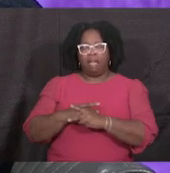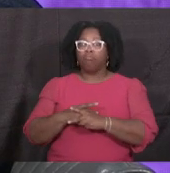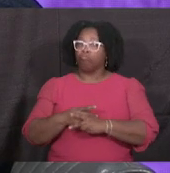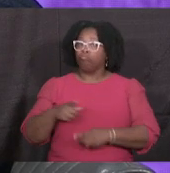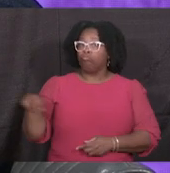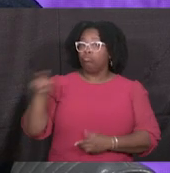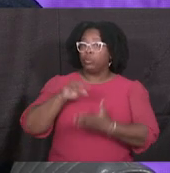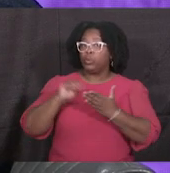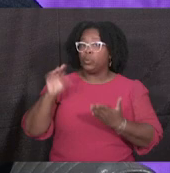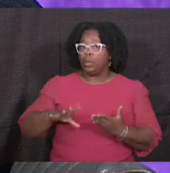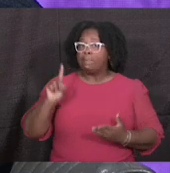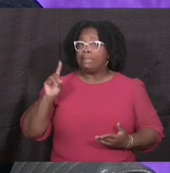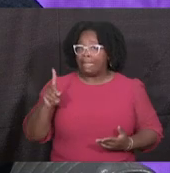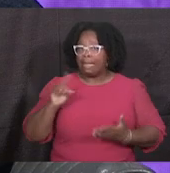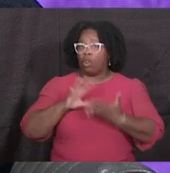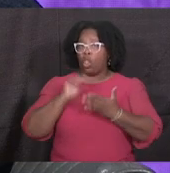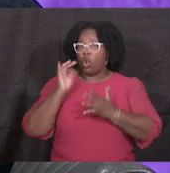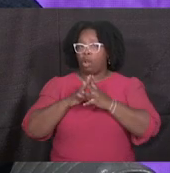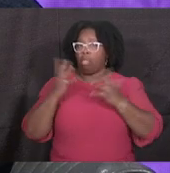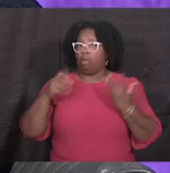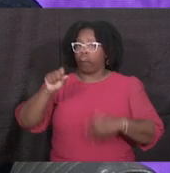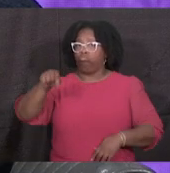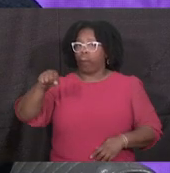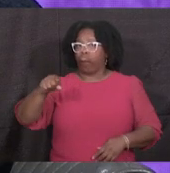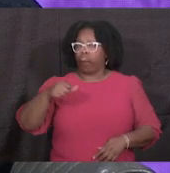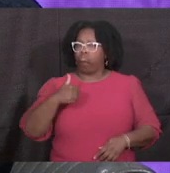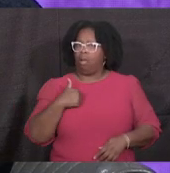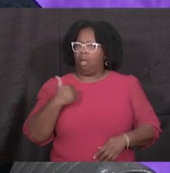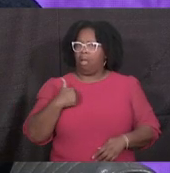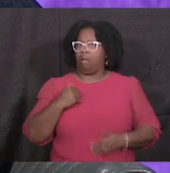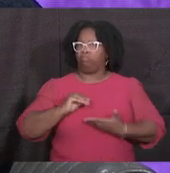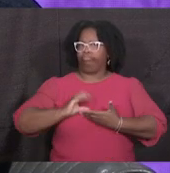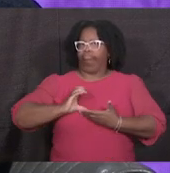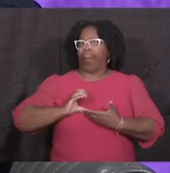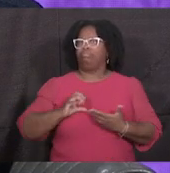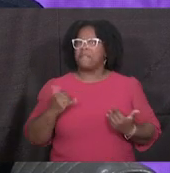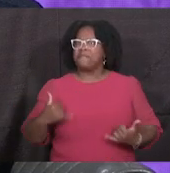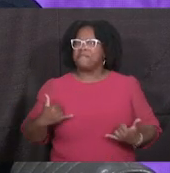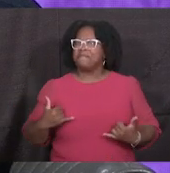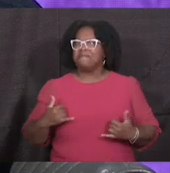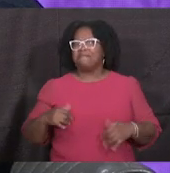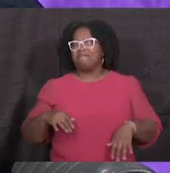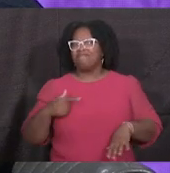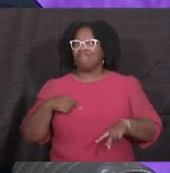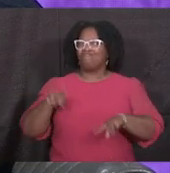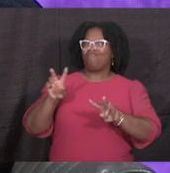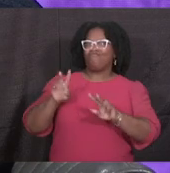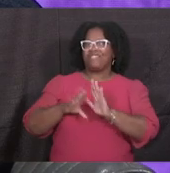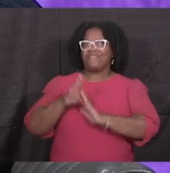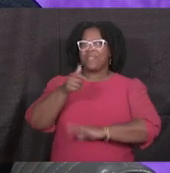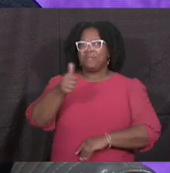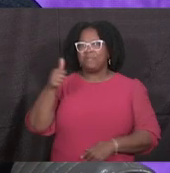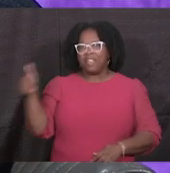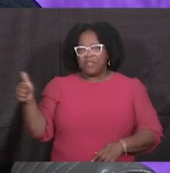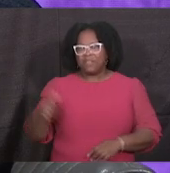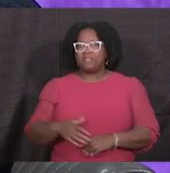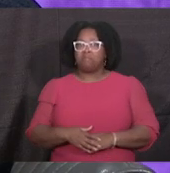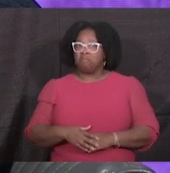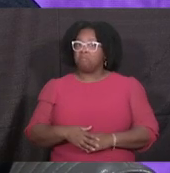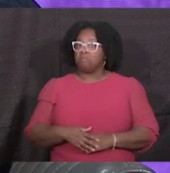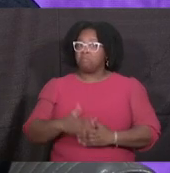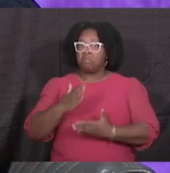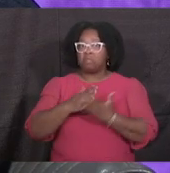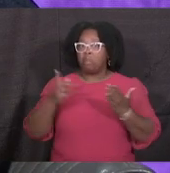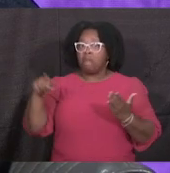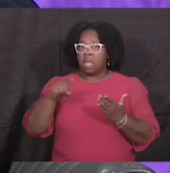lot. I had a lot of good feeling about watching them develop themselves, and a number of them have done very well,